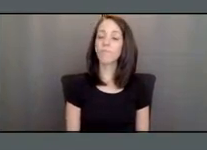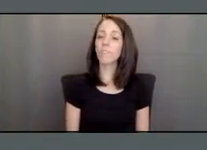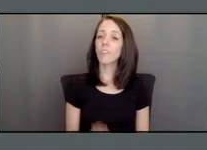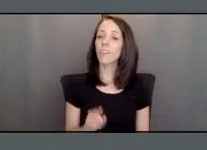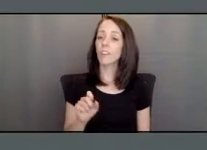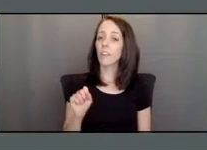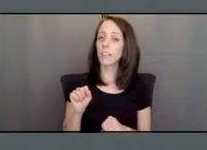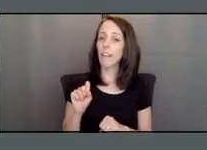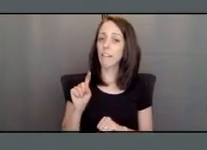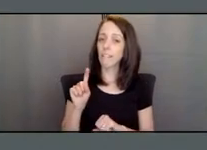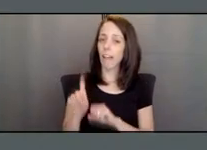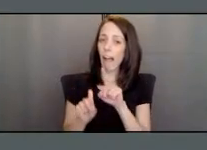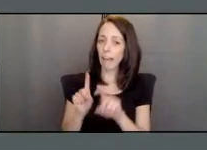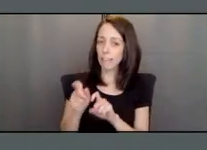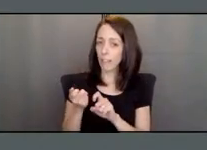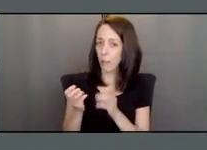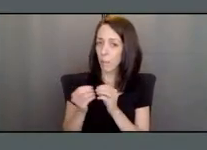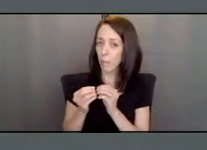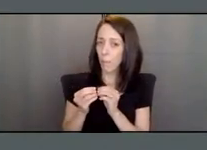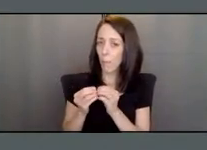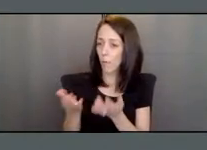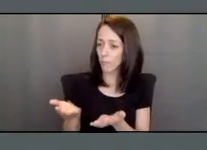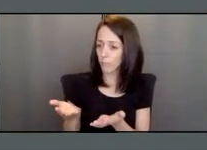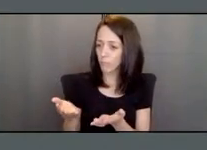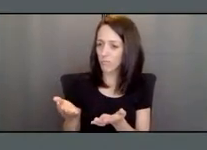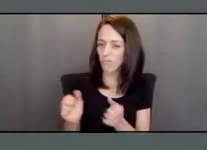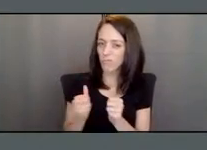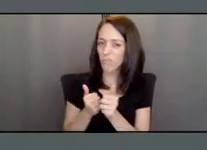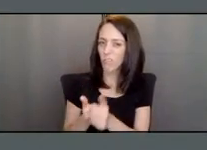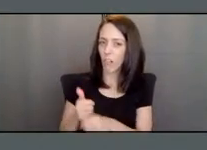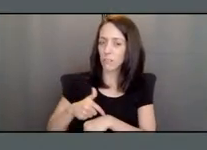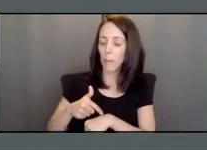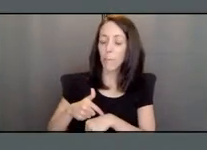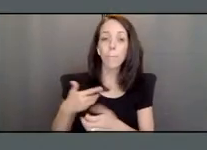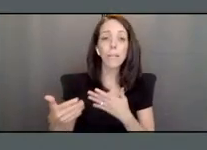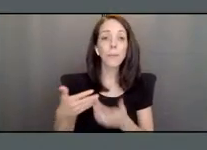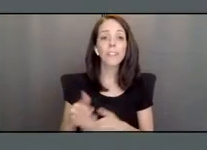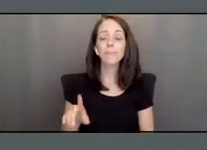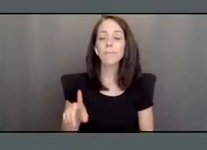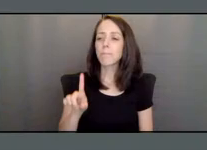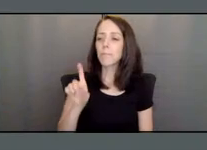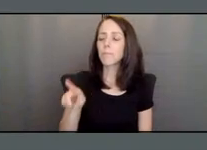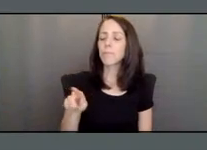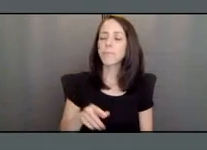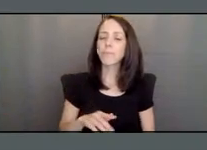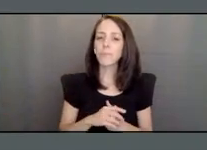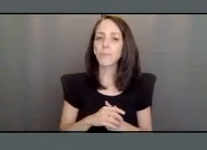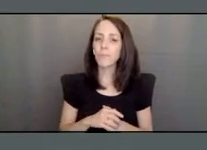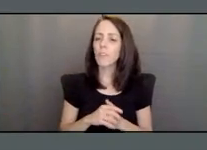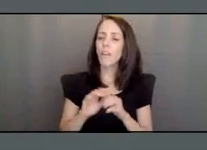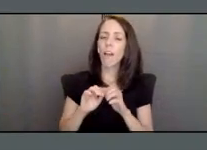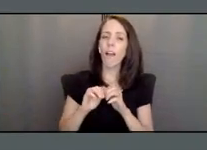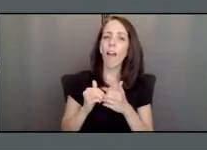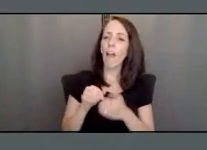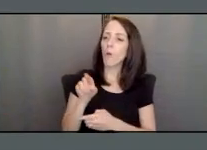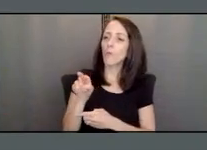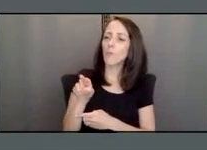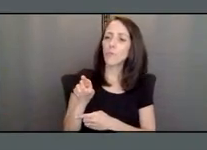question. We were just staying on time. But how did you guys identify the community partners